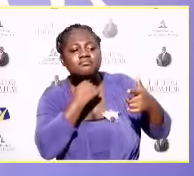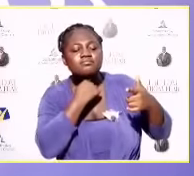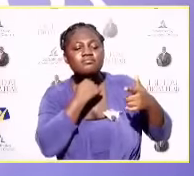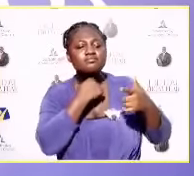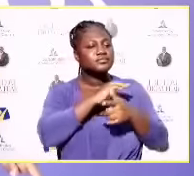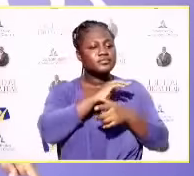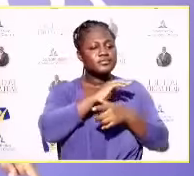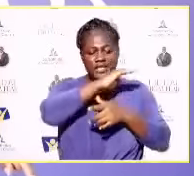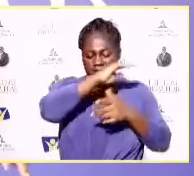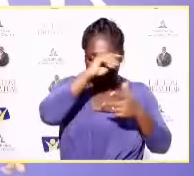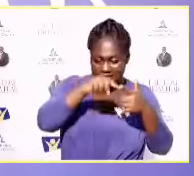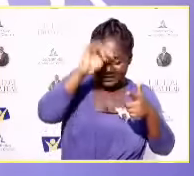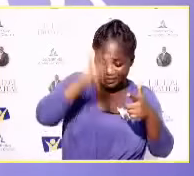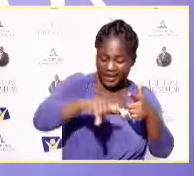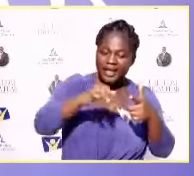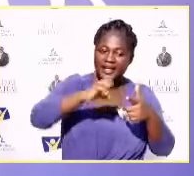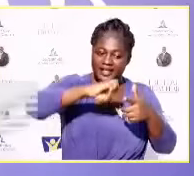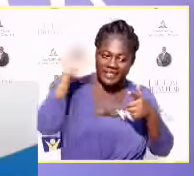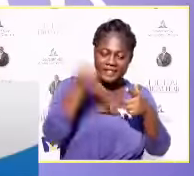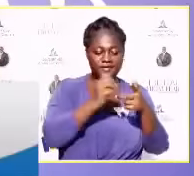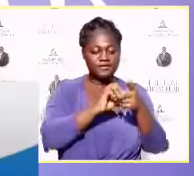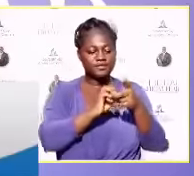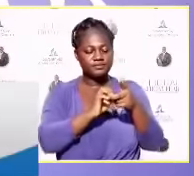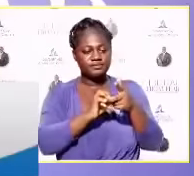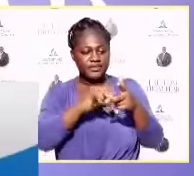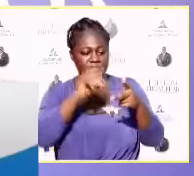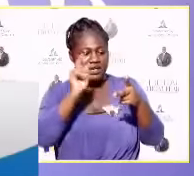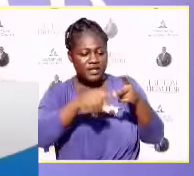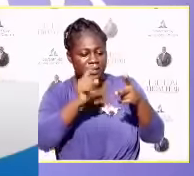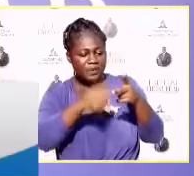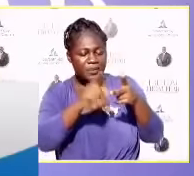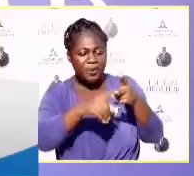That's evil. Thou shalt not bear false witness.